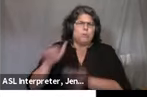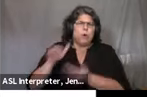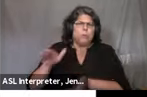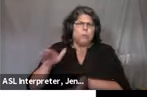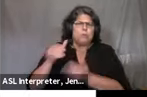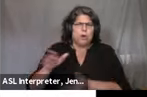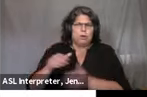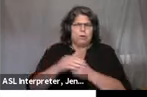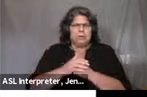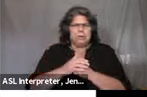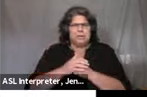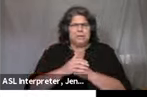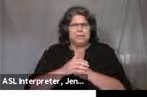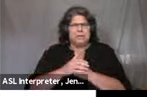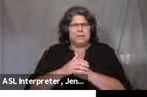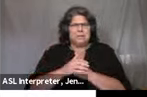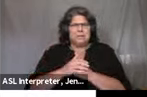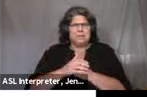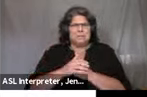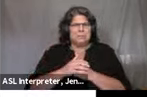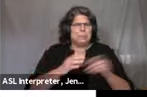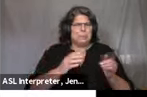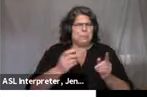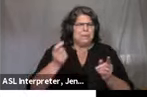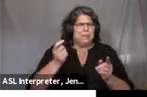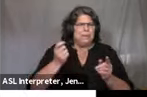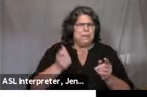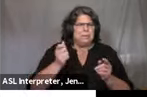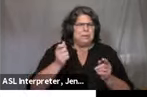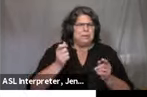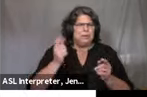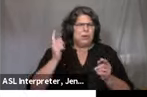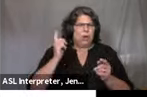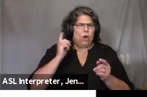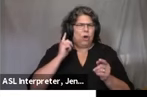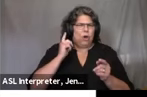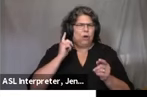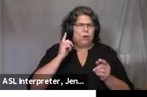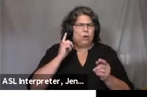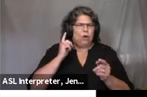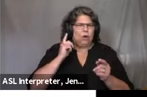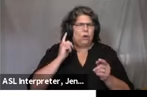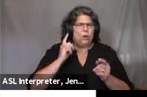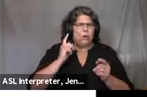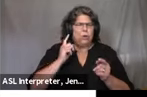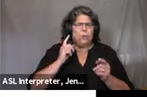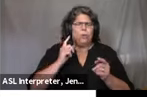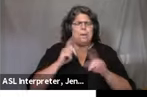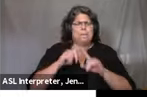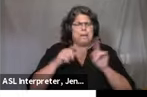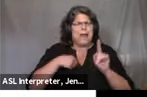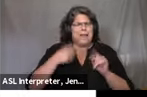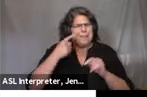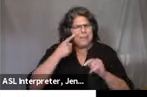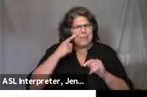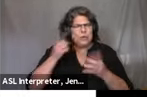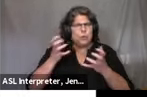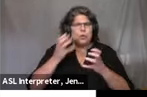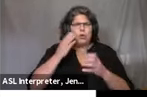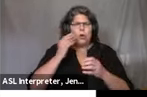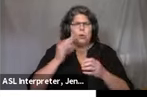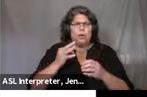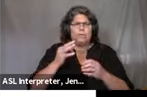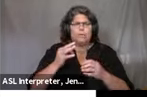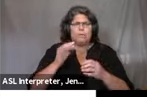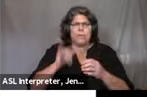Okay, thank you, Cynthia. There was a little bit of an audio interruption there, but I believe your question was, will the multi-use path